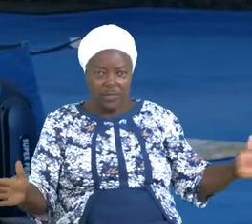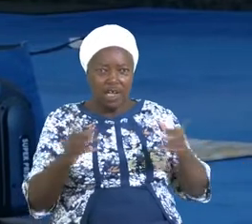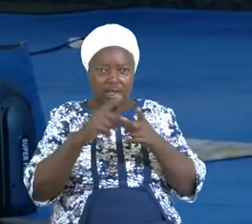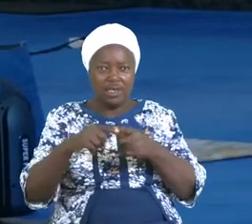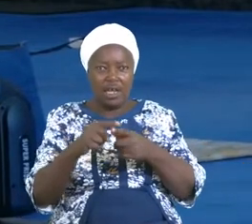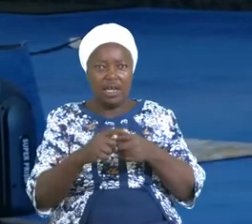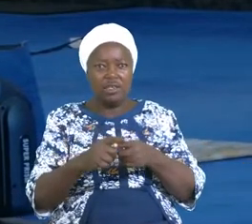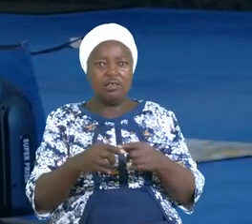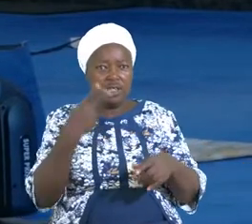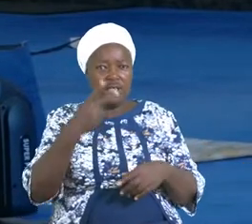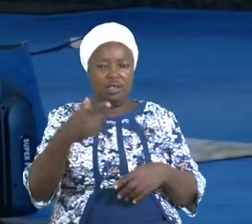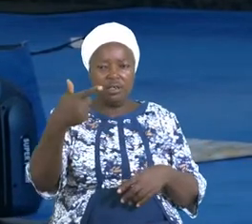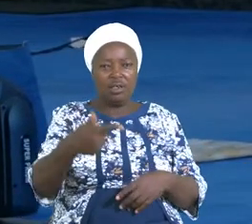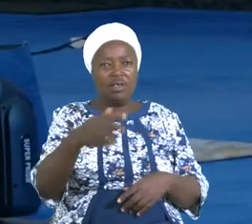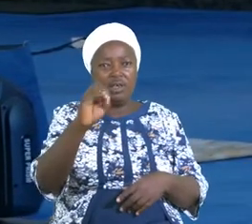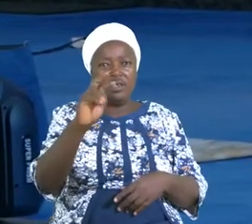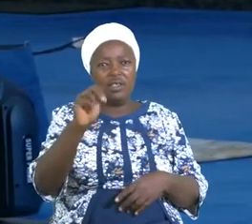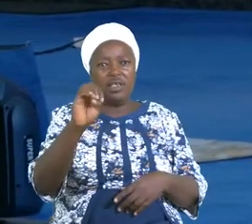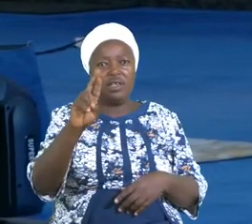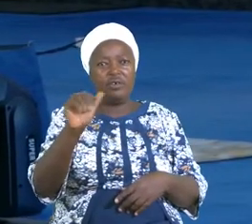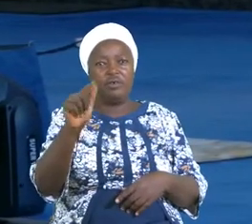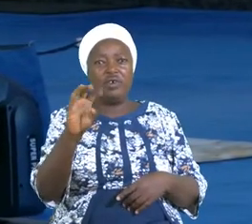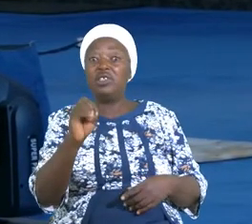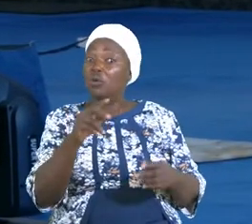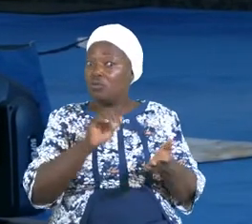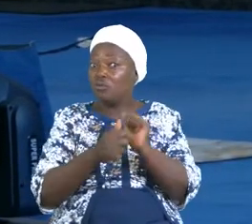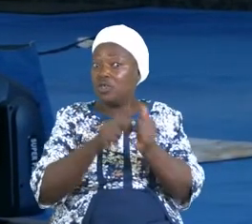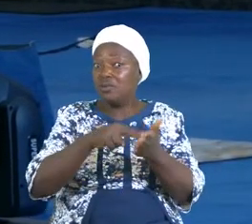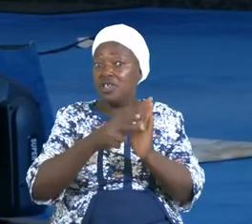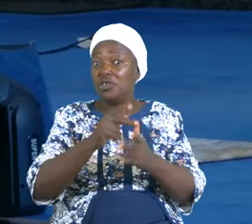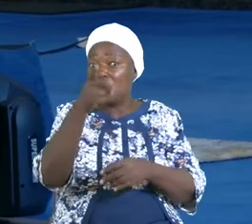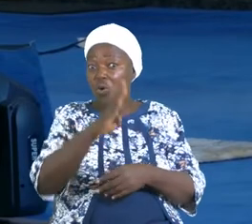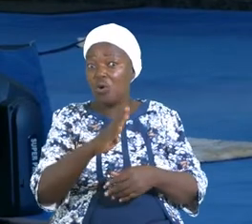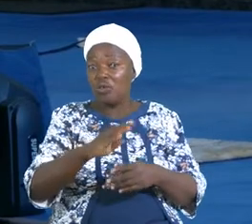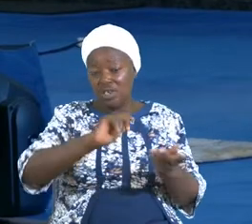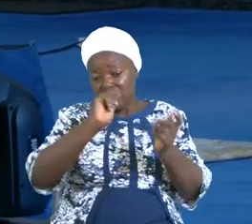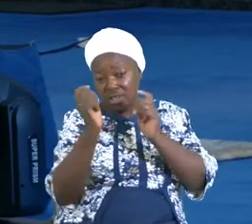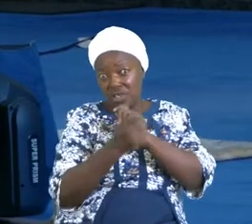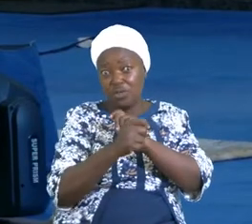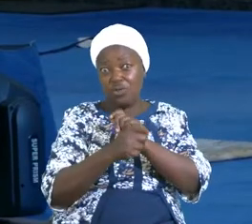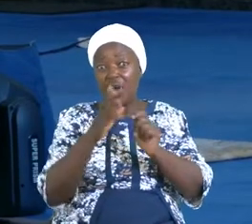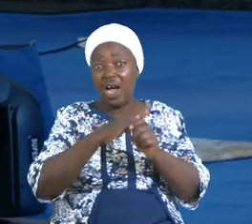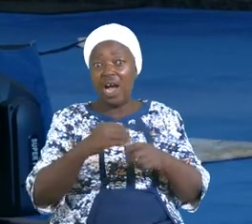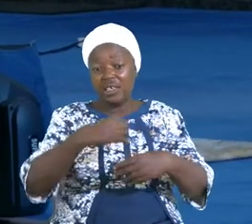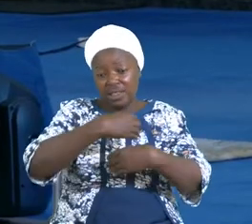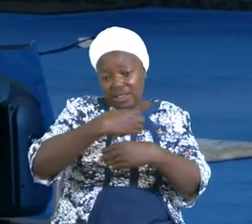you originally, brought you forth originally, like